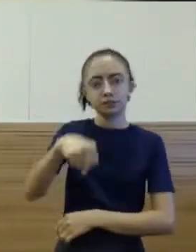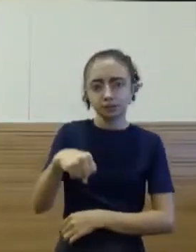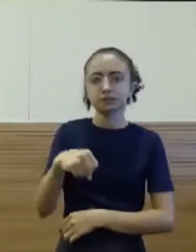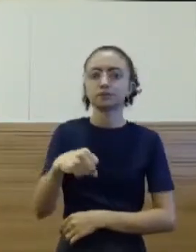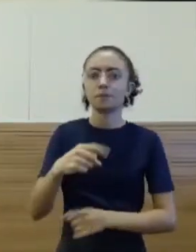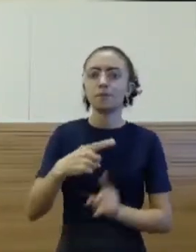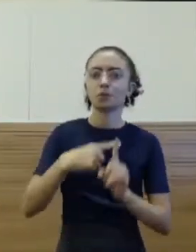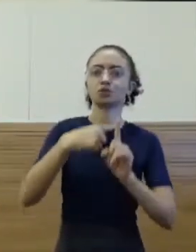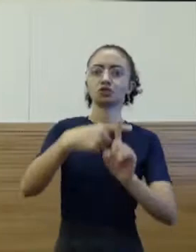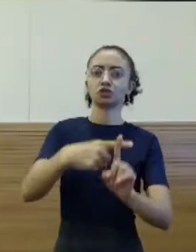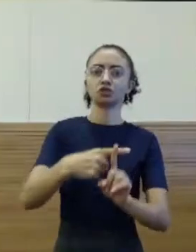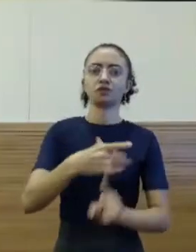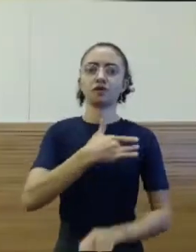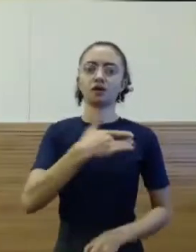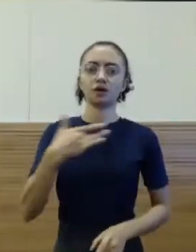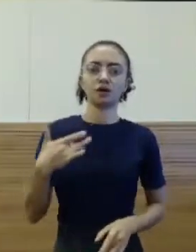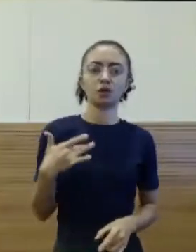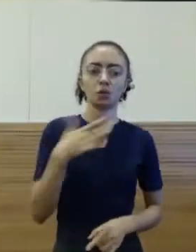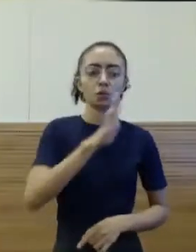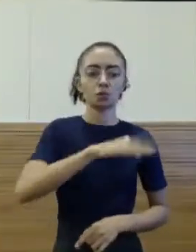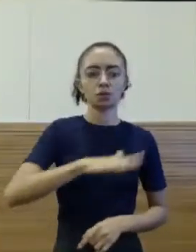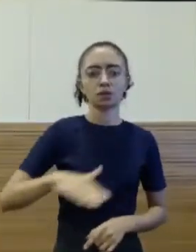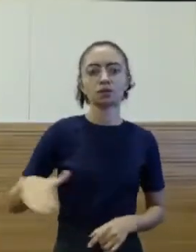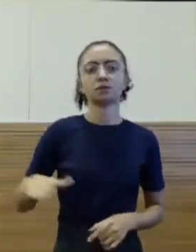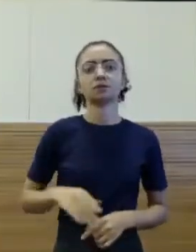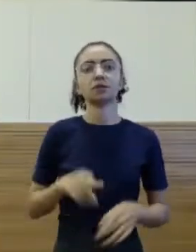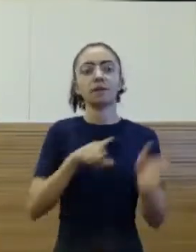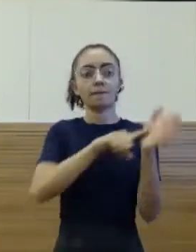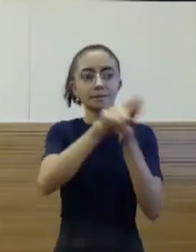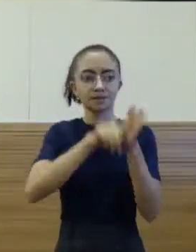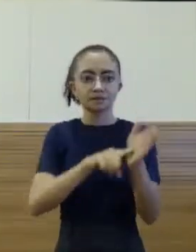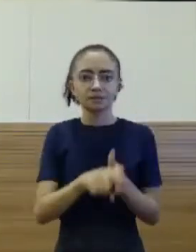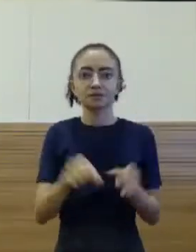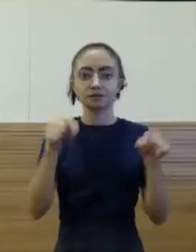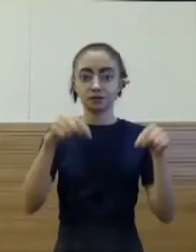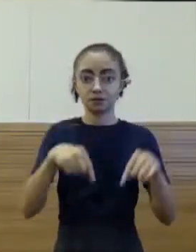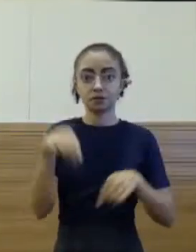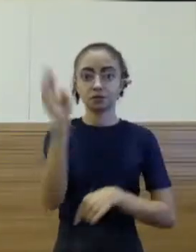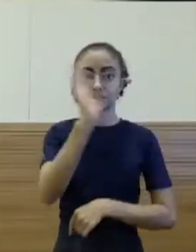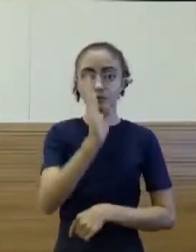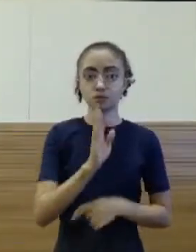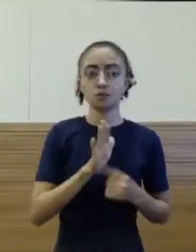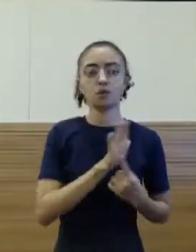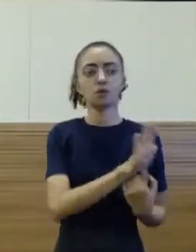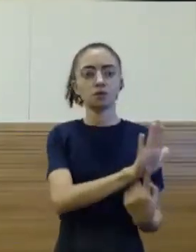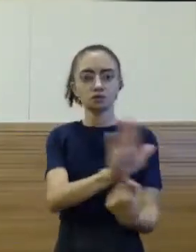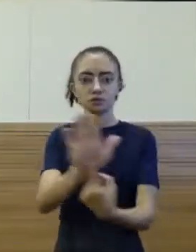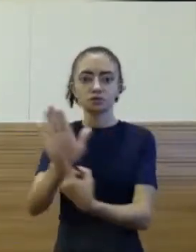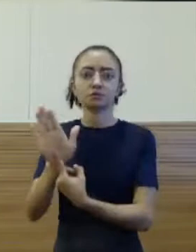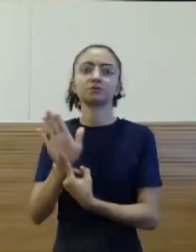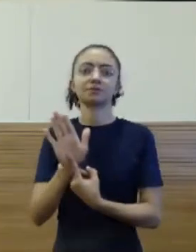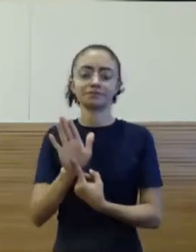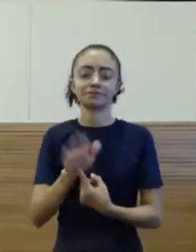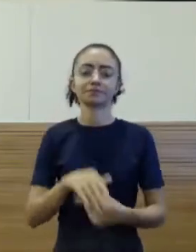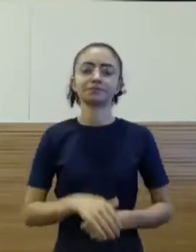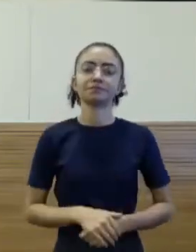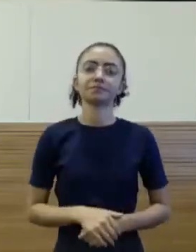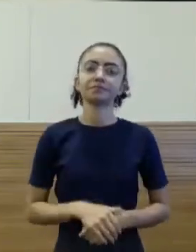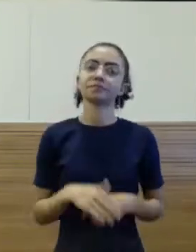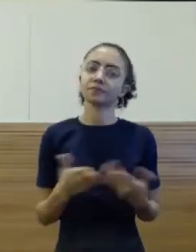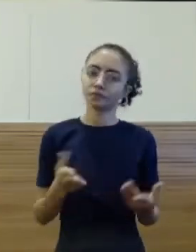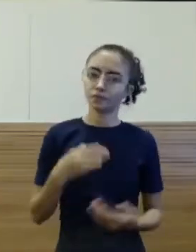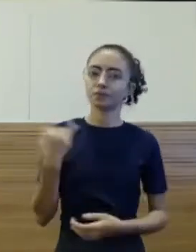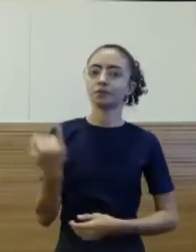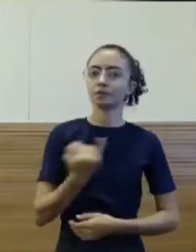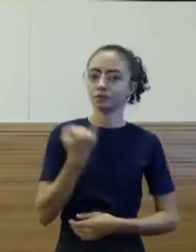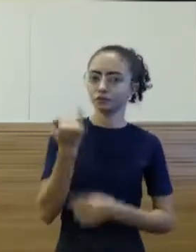it is possible to see positive impact in the lives of the children, the health of children. Those are studies that were held in Brazil that